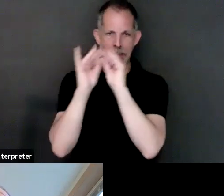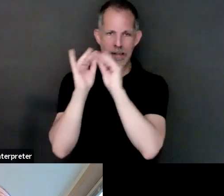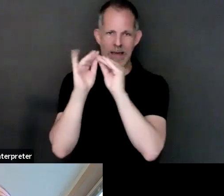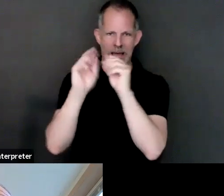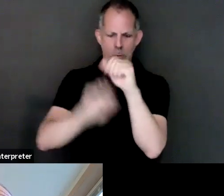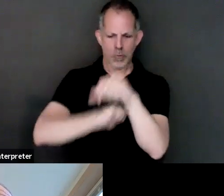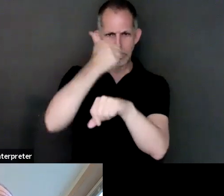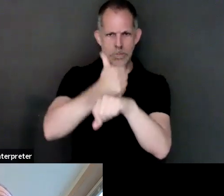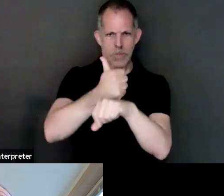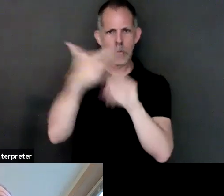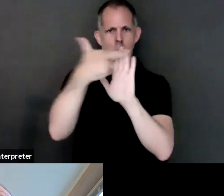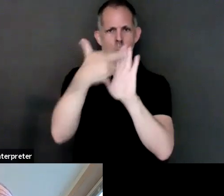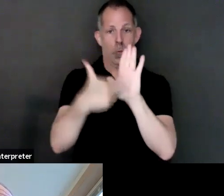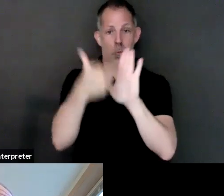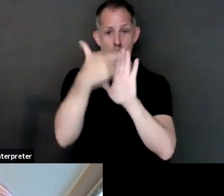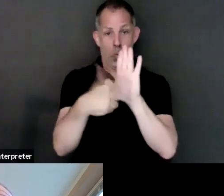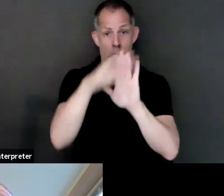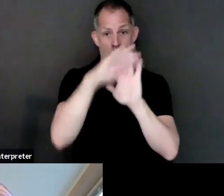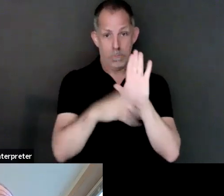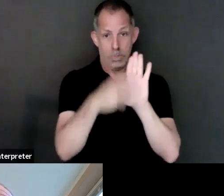health technical